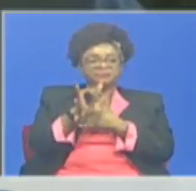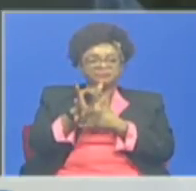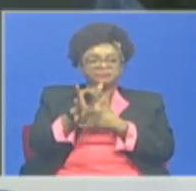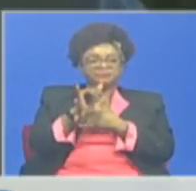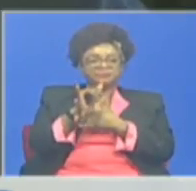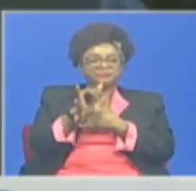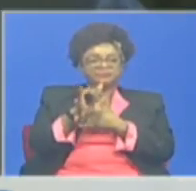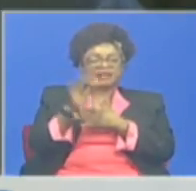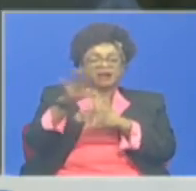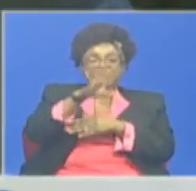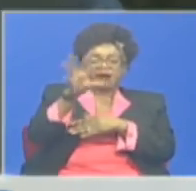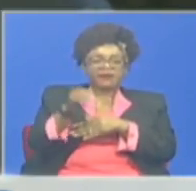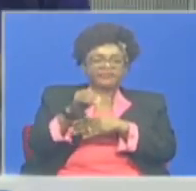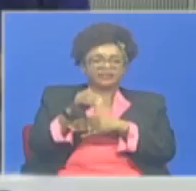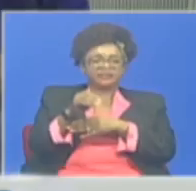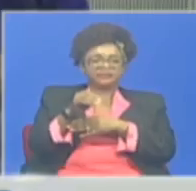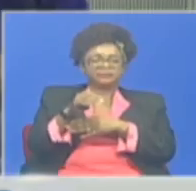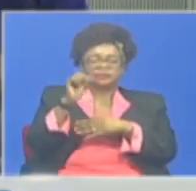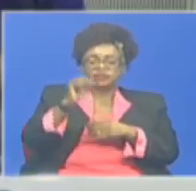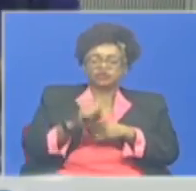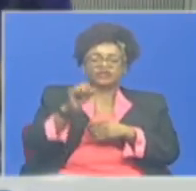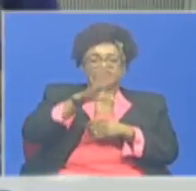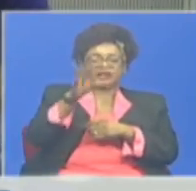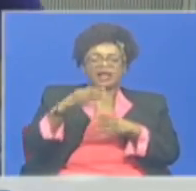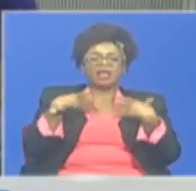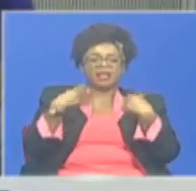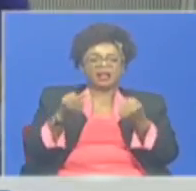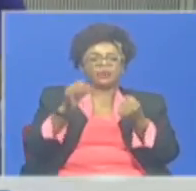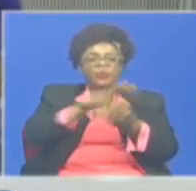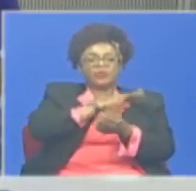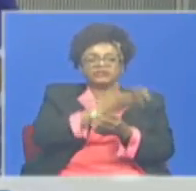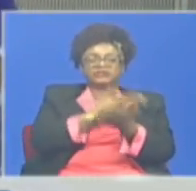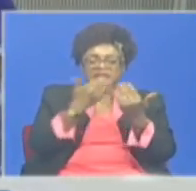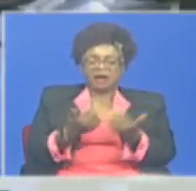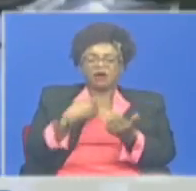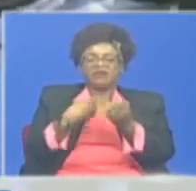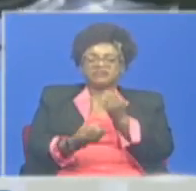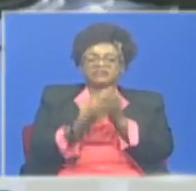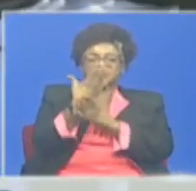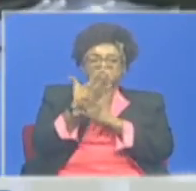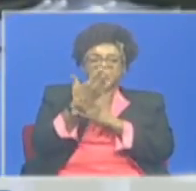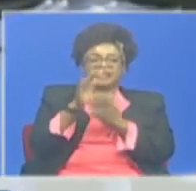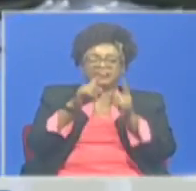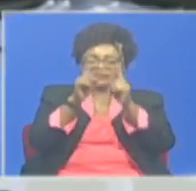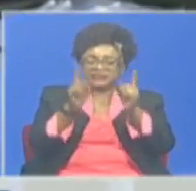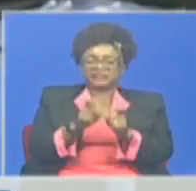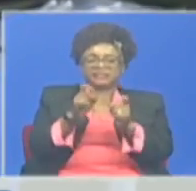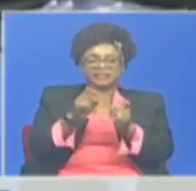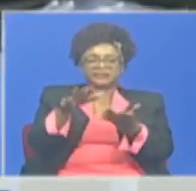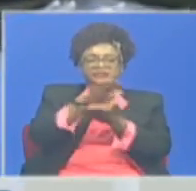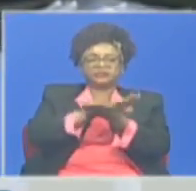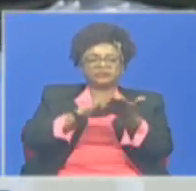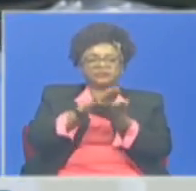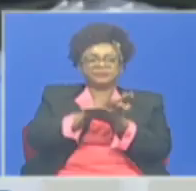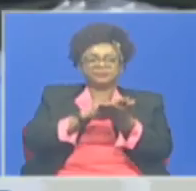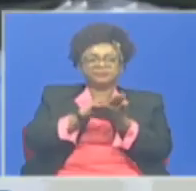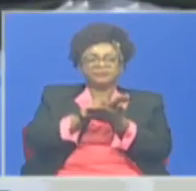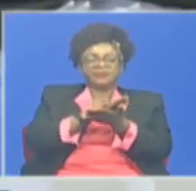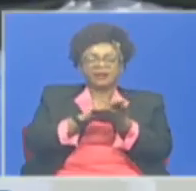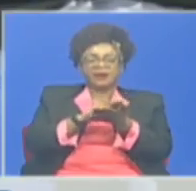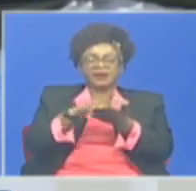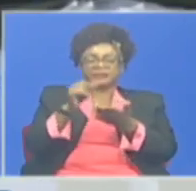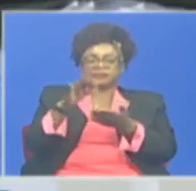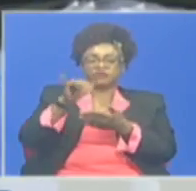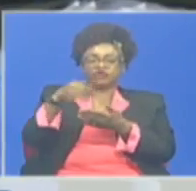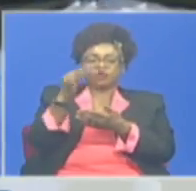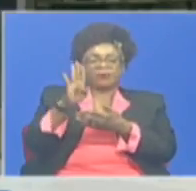In Africa, South African health authorities have set up a testing site in the informal settlement of Diepsloot in